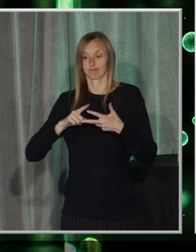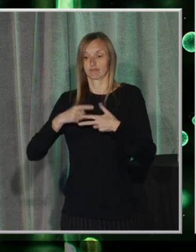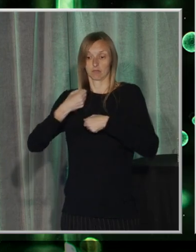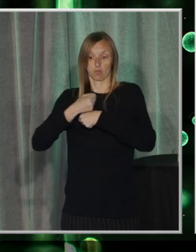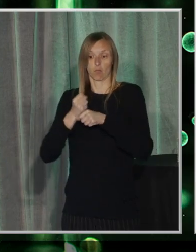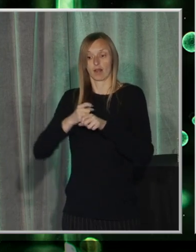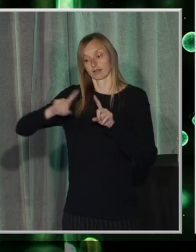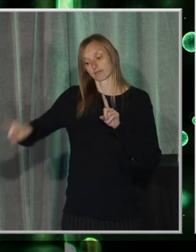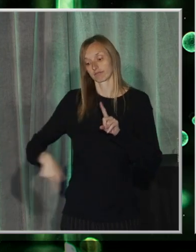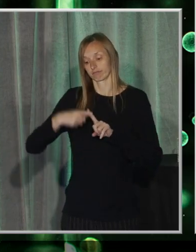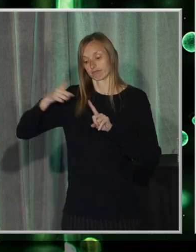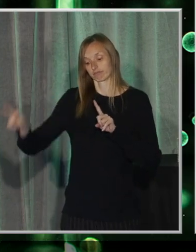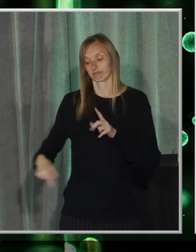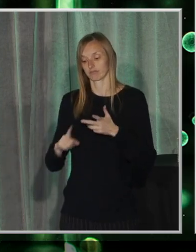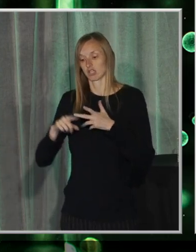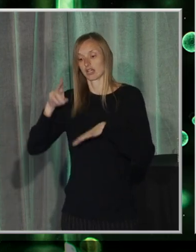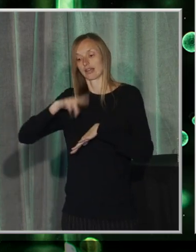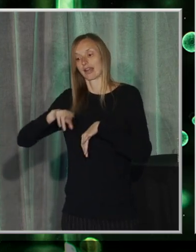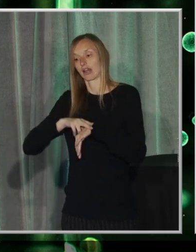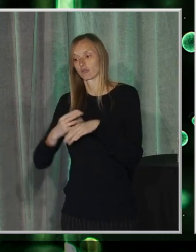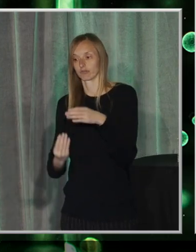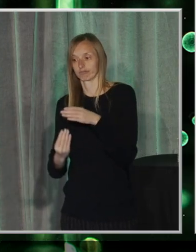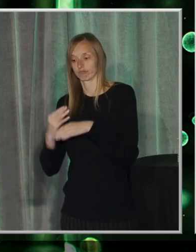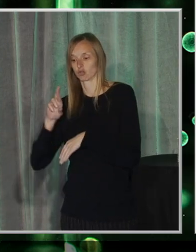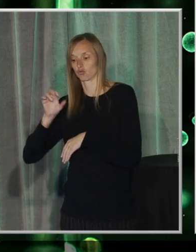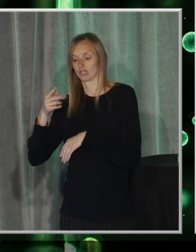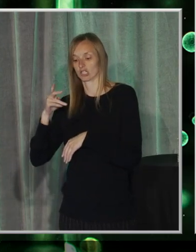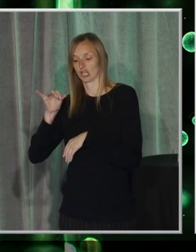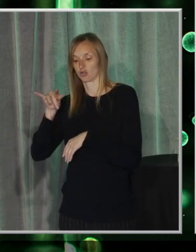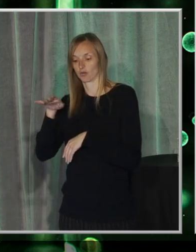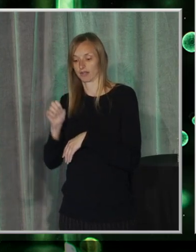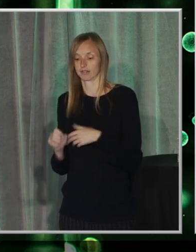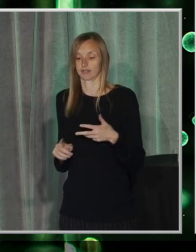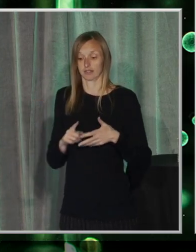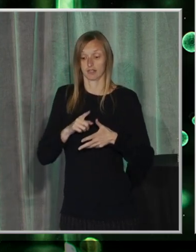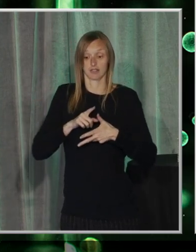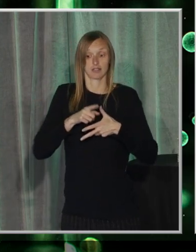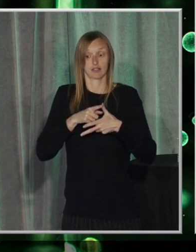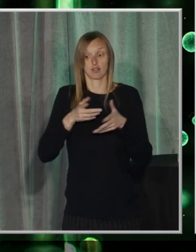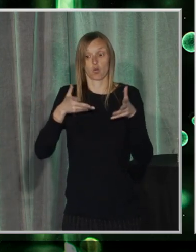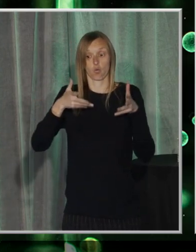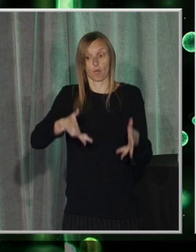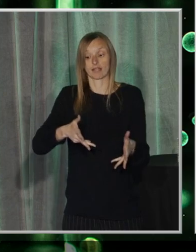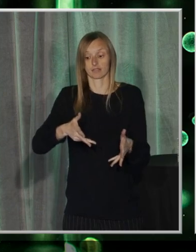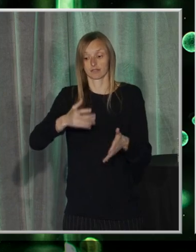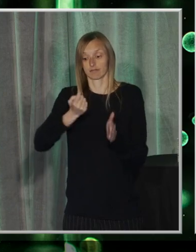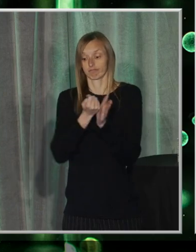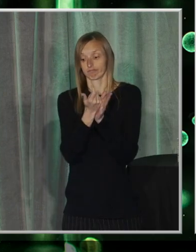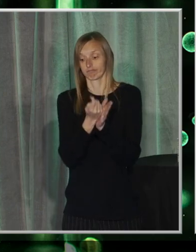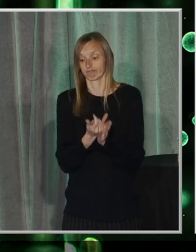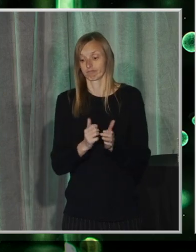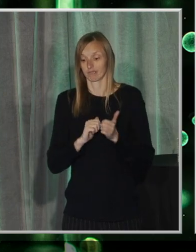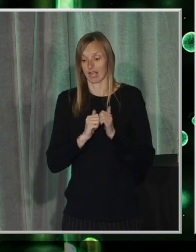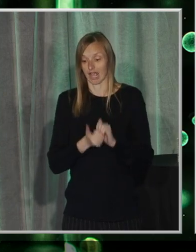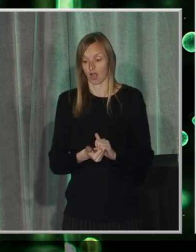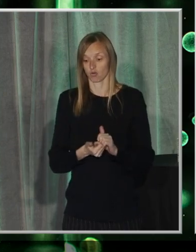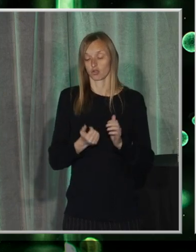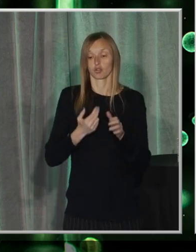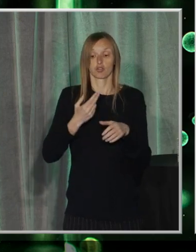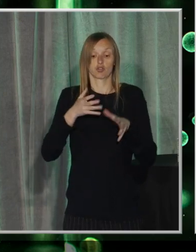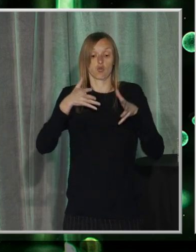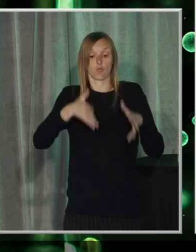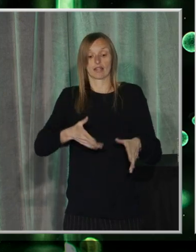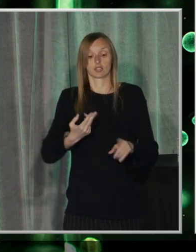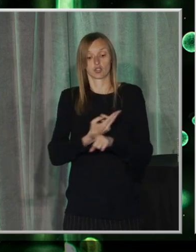natural regeneration. First, we eliminate waste not only through the upscaling of the waste itself, but